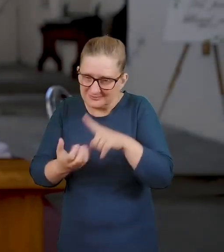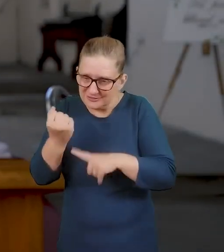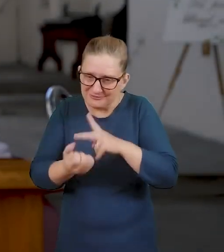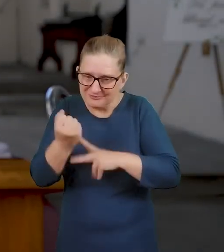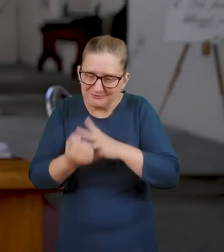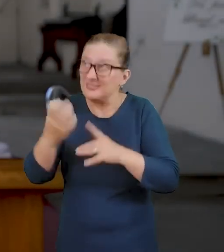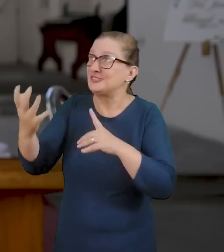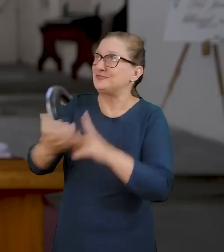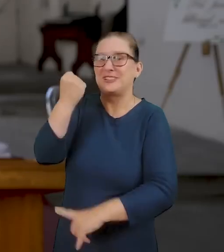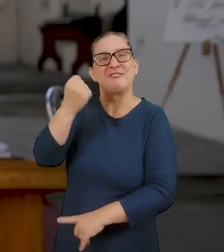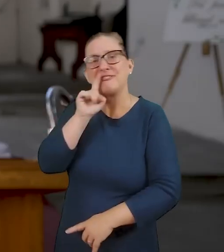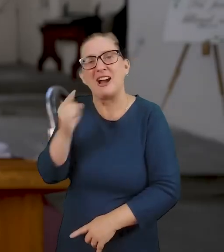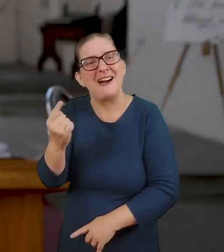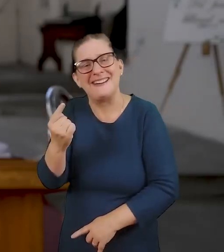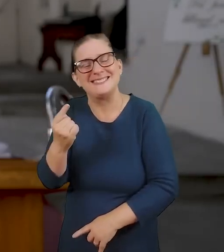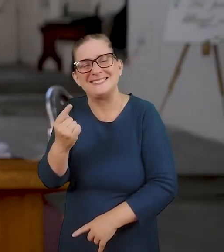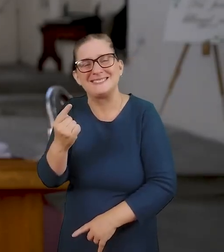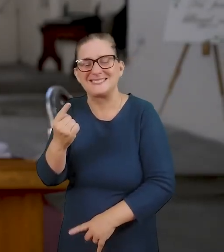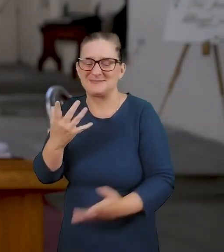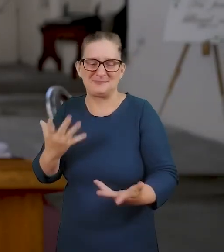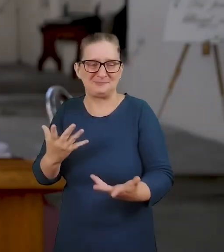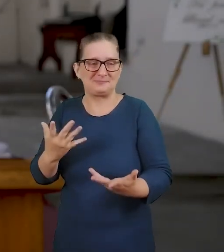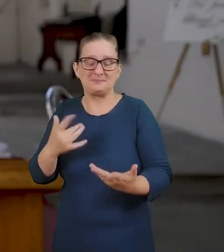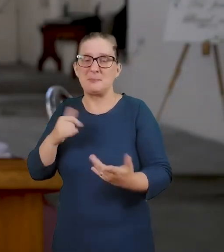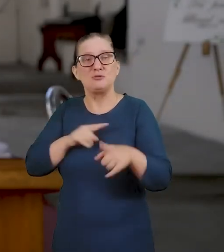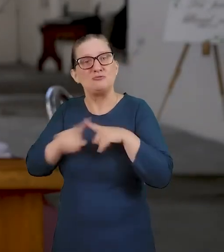human endeavors. You can't do it in your own strength.